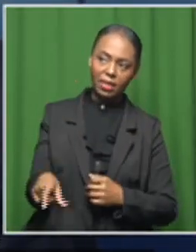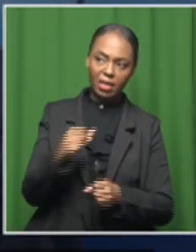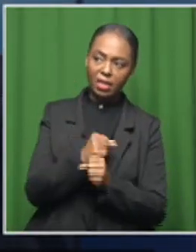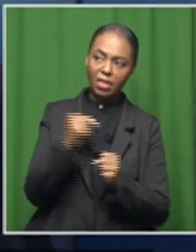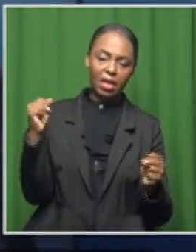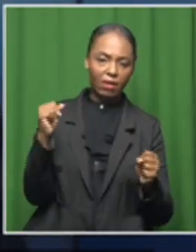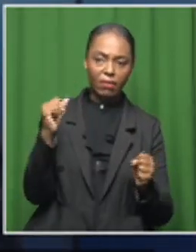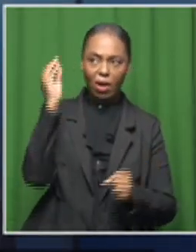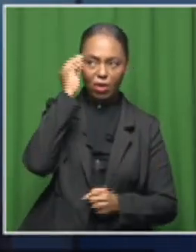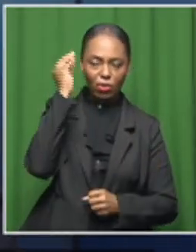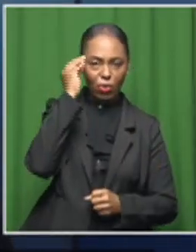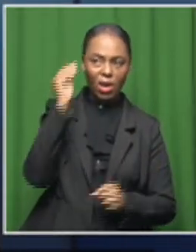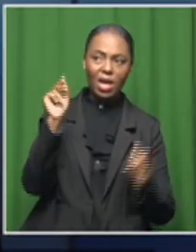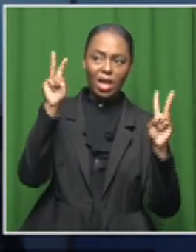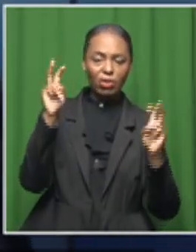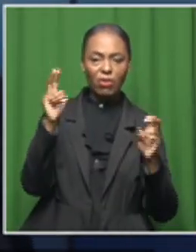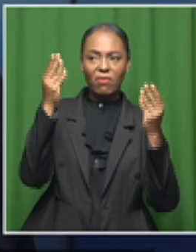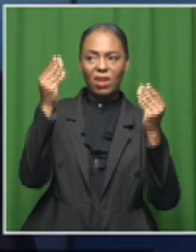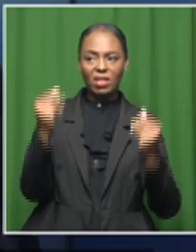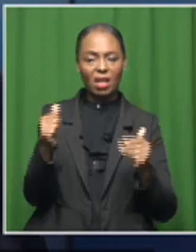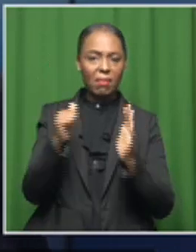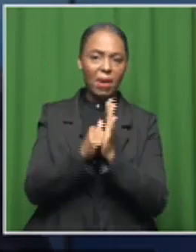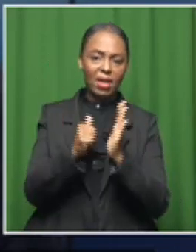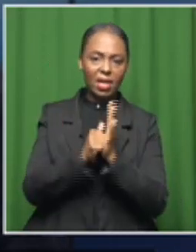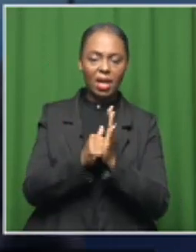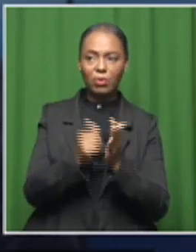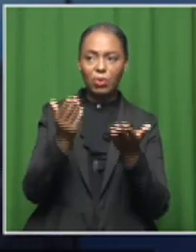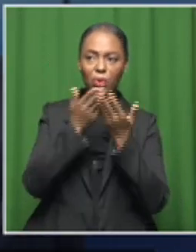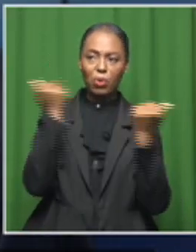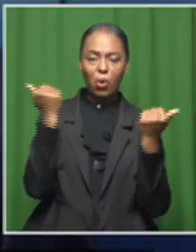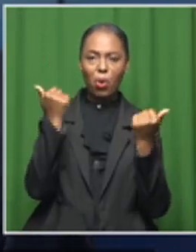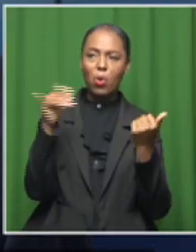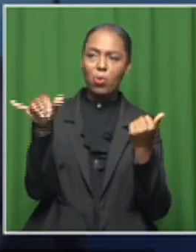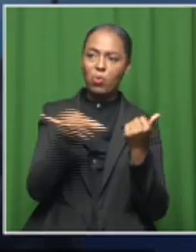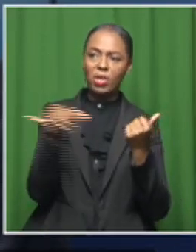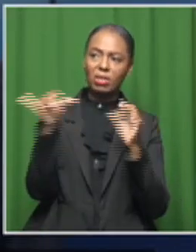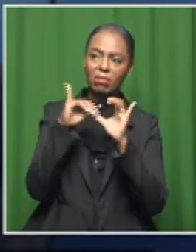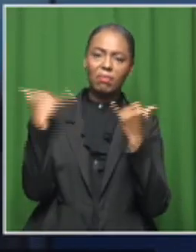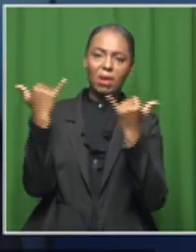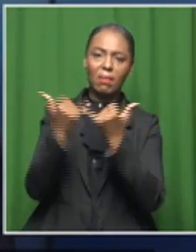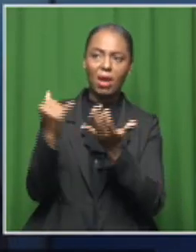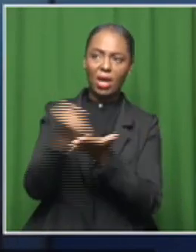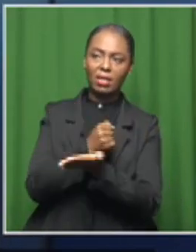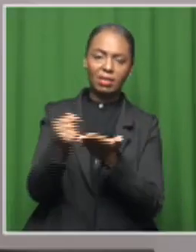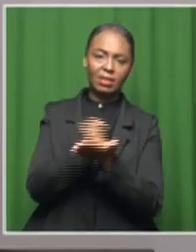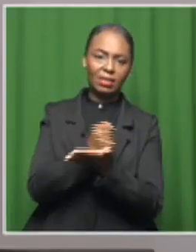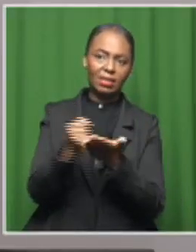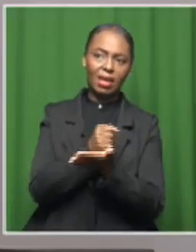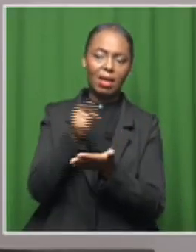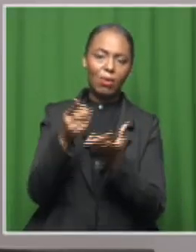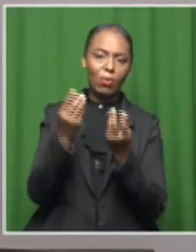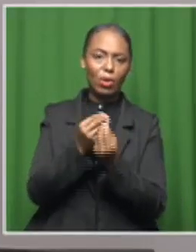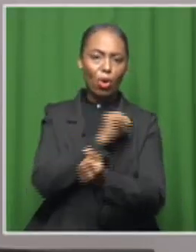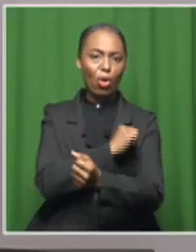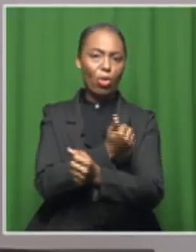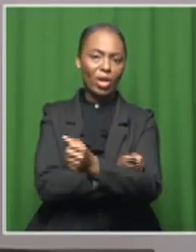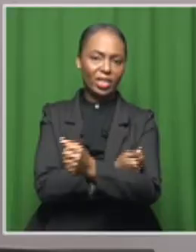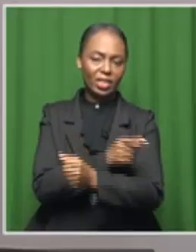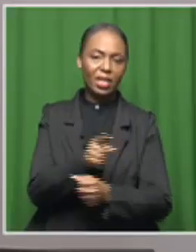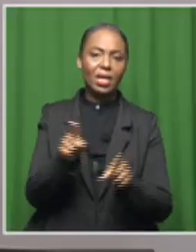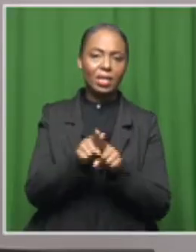to financial markets. You don't know which brokers are registered with the Financial Sector Conduct Authority. You don't